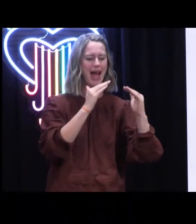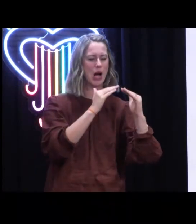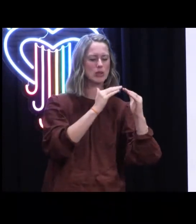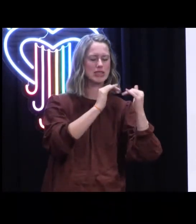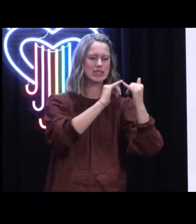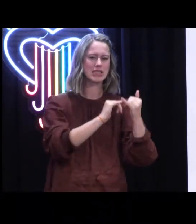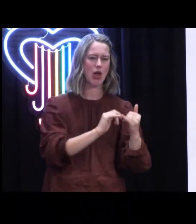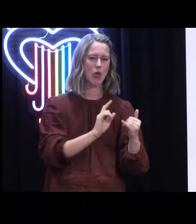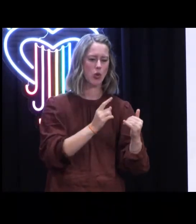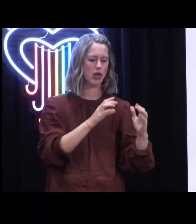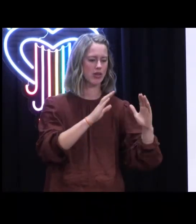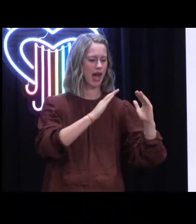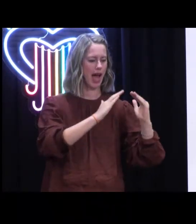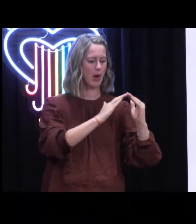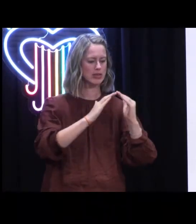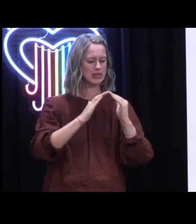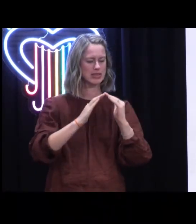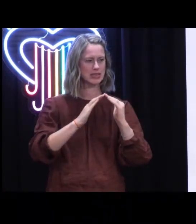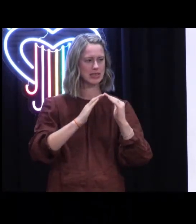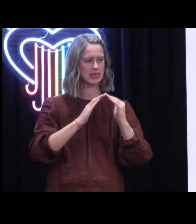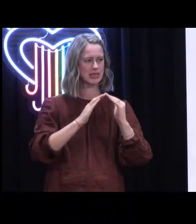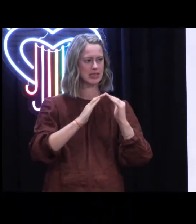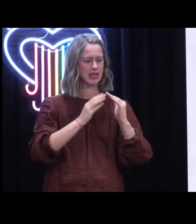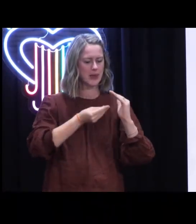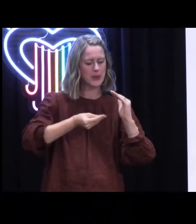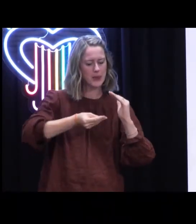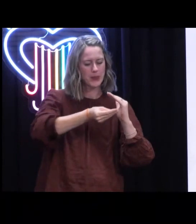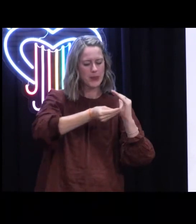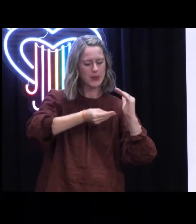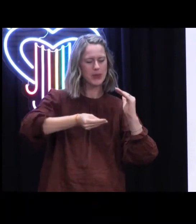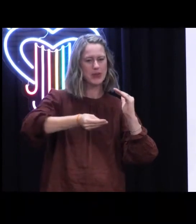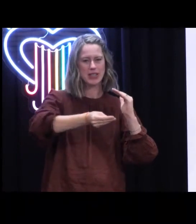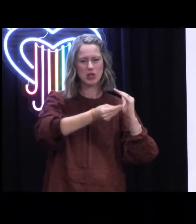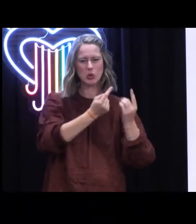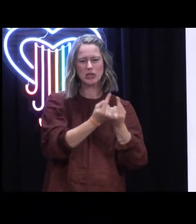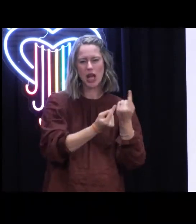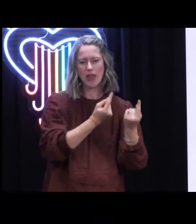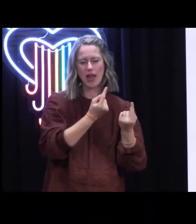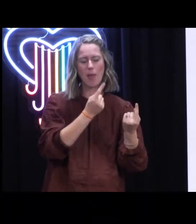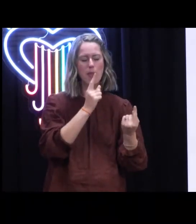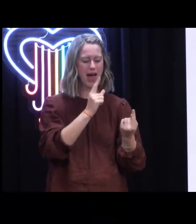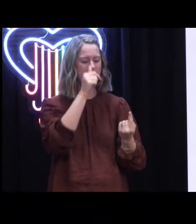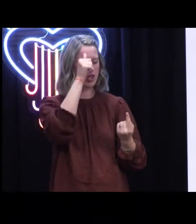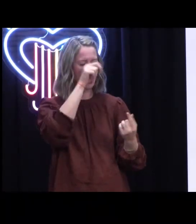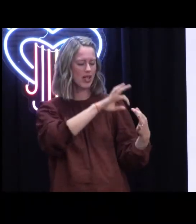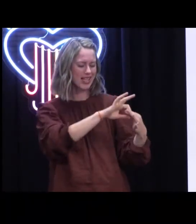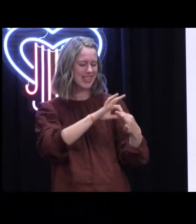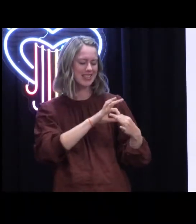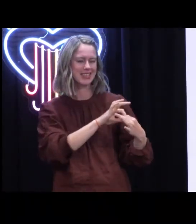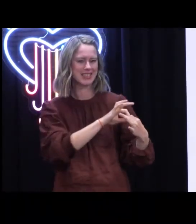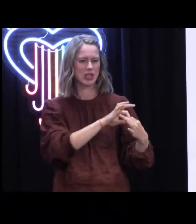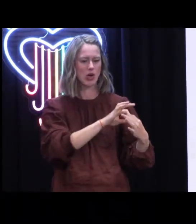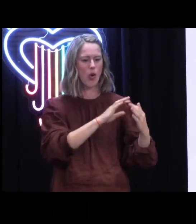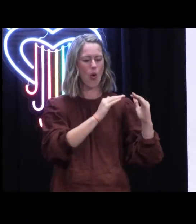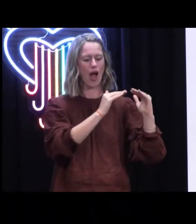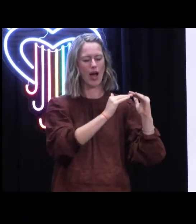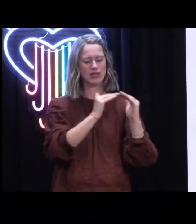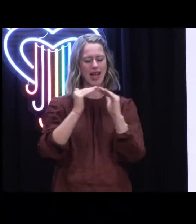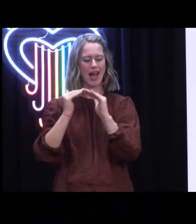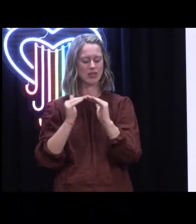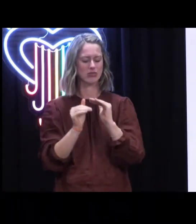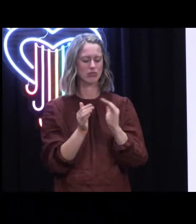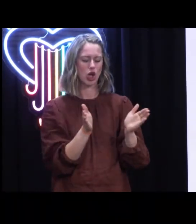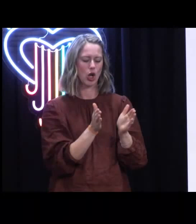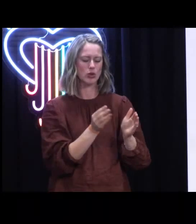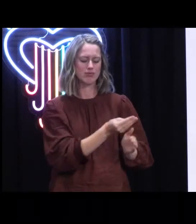South Auckland that are, and the good thing here is they know the connections, and therefore they're aware of where other cases may come